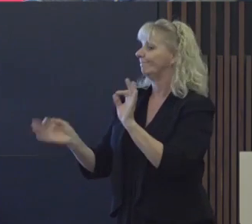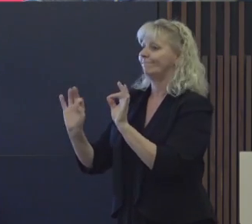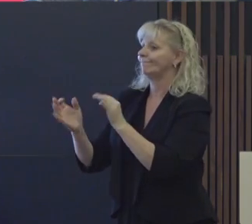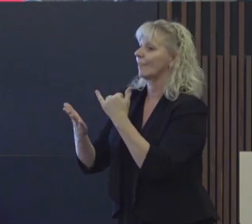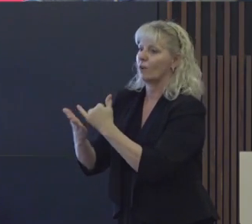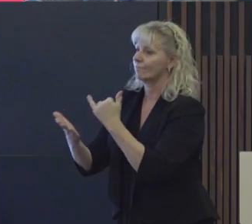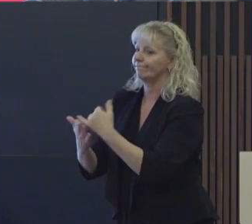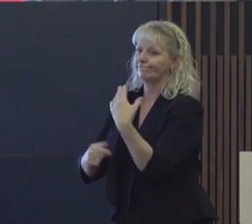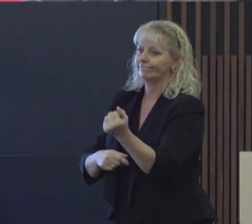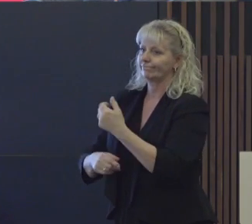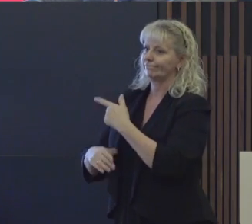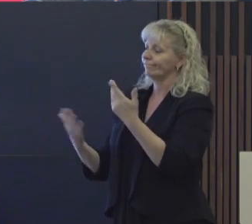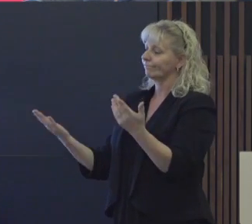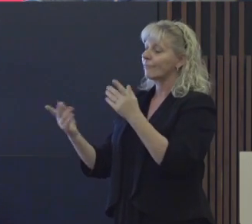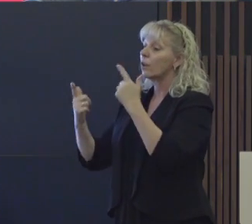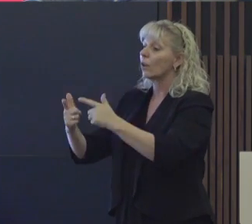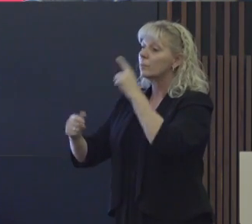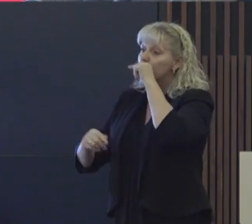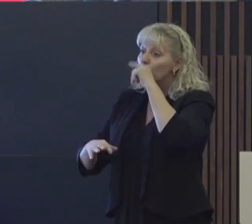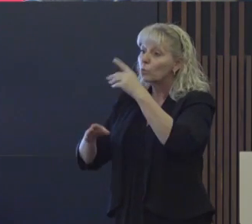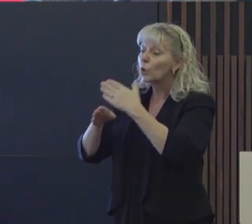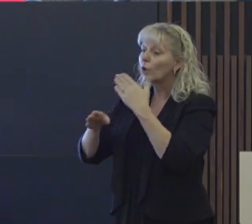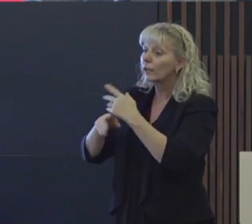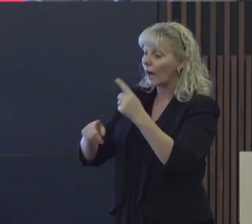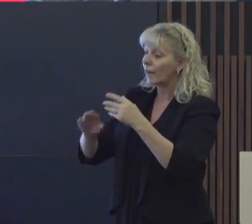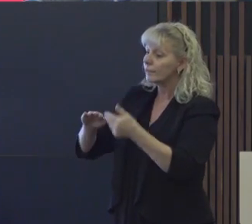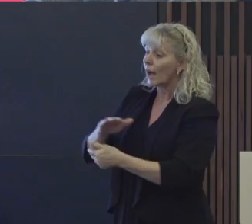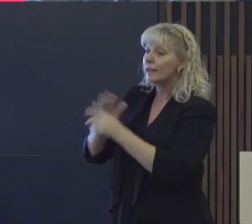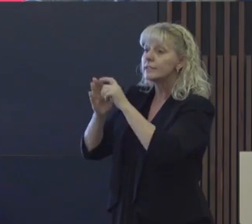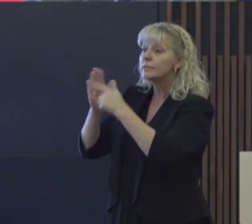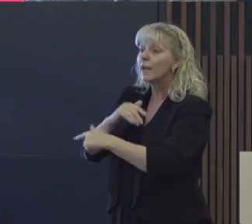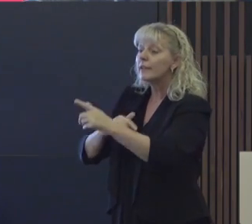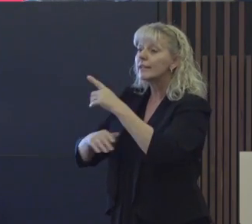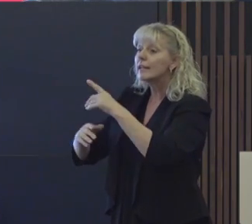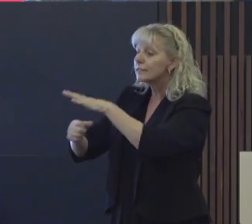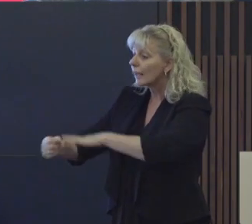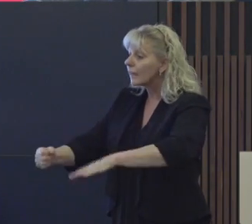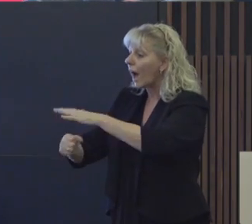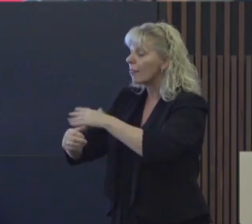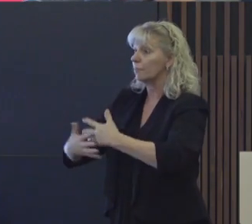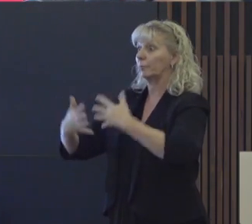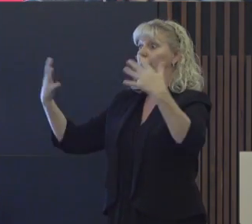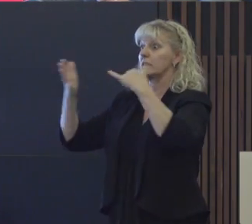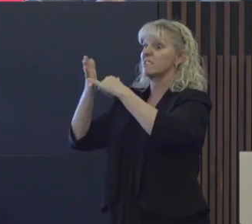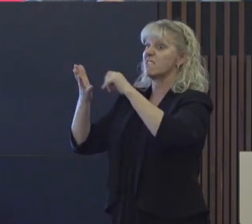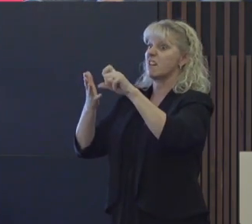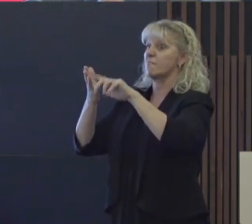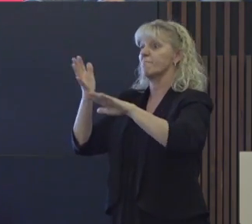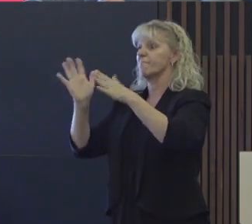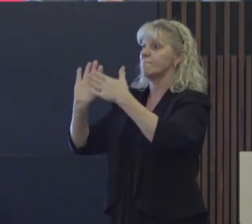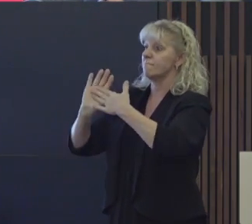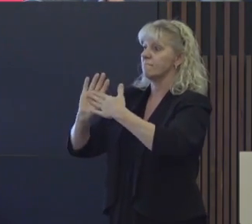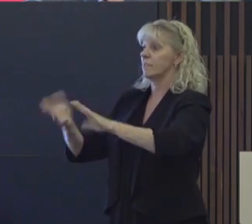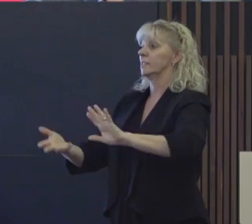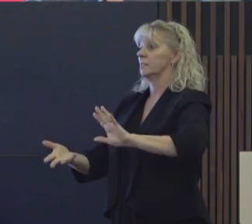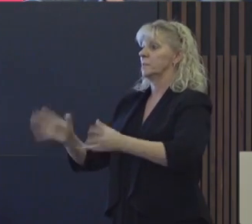And a lot of the people that work in the disability sector are the biggest scum we've ever met. And some of the people that I've heard the